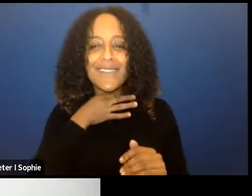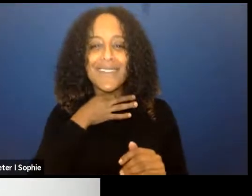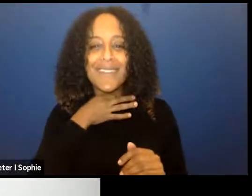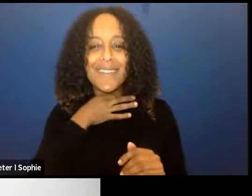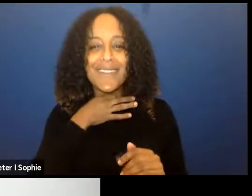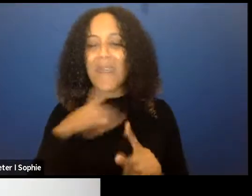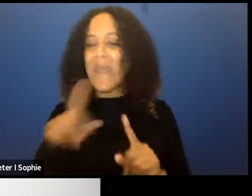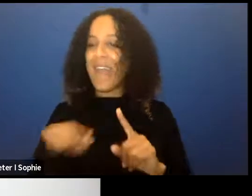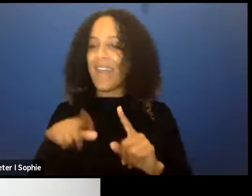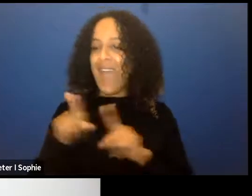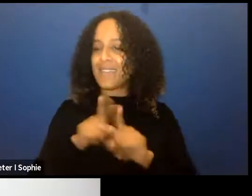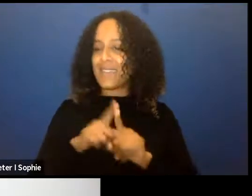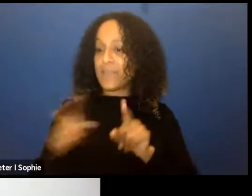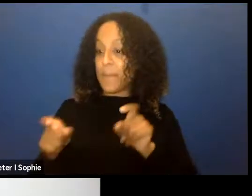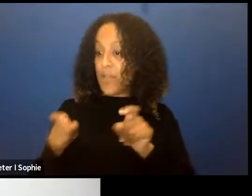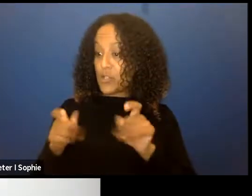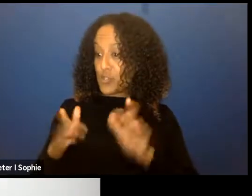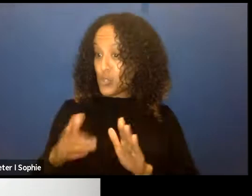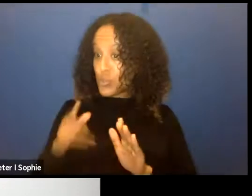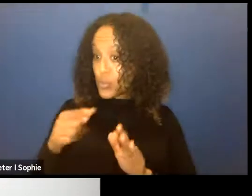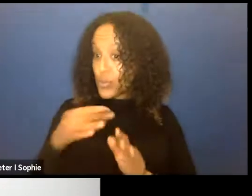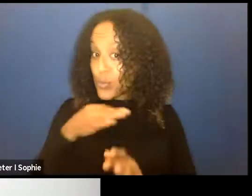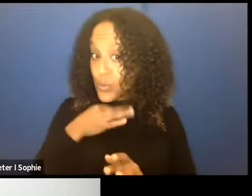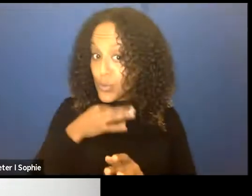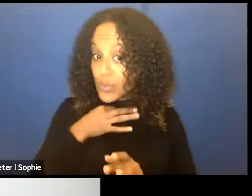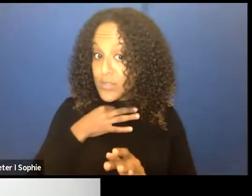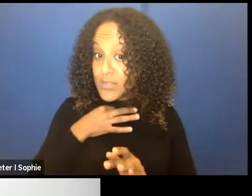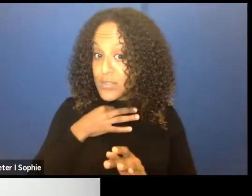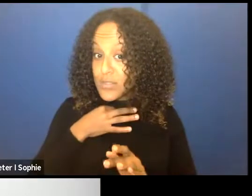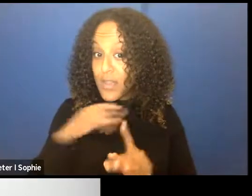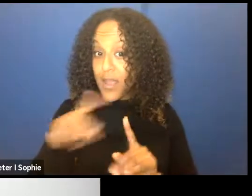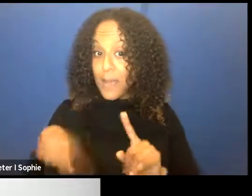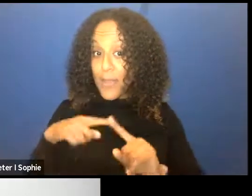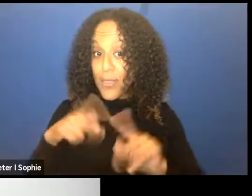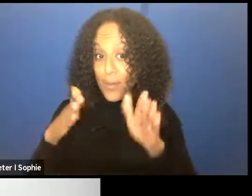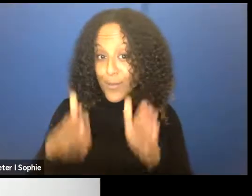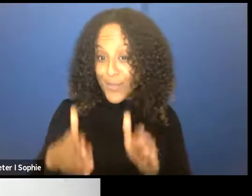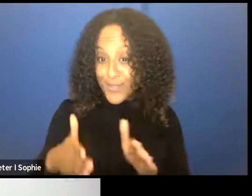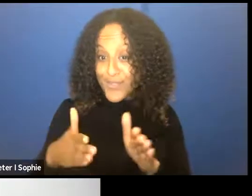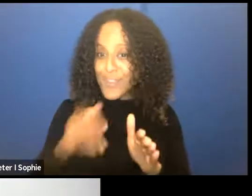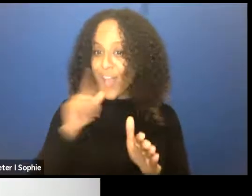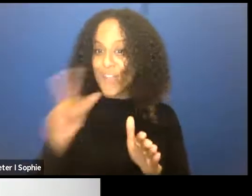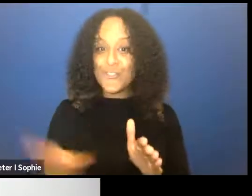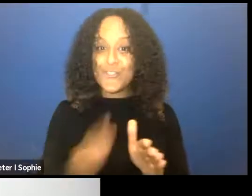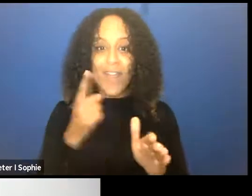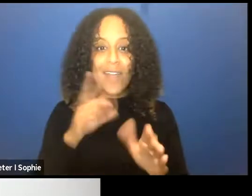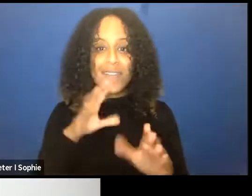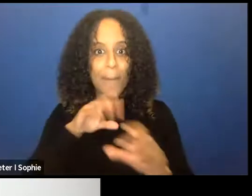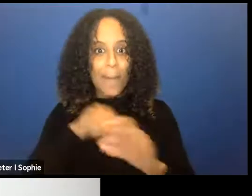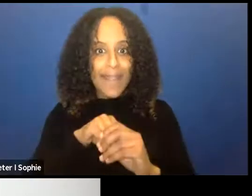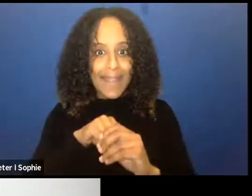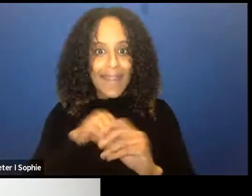a manager. Are you curious about the person? We're not just coming in, and we